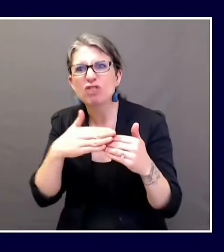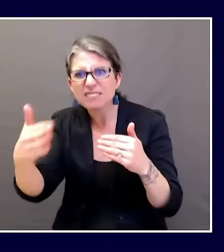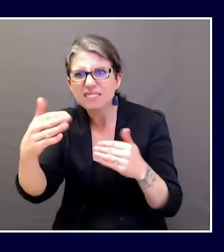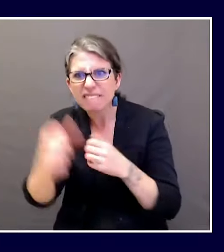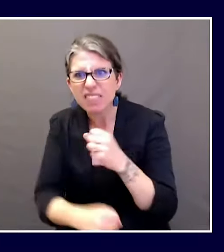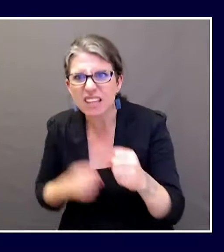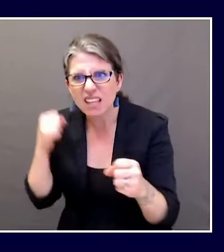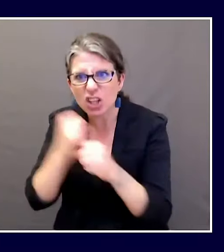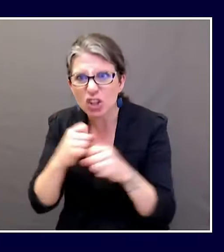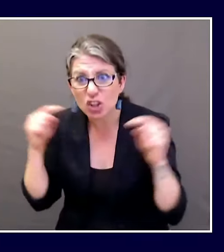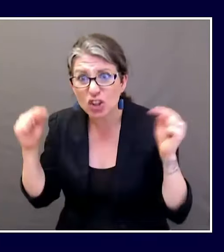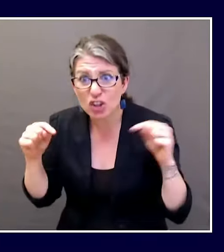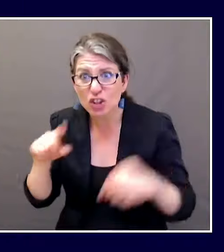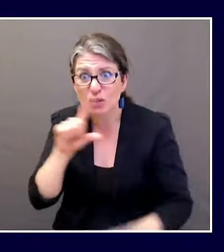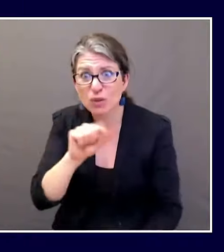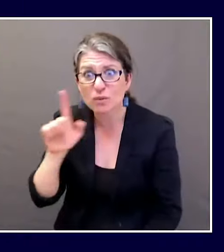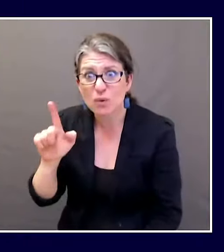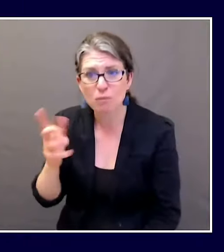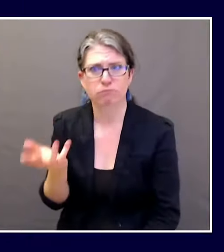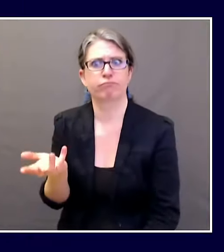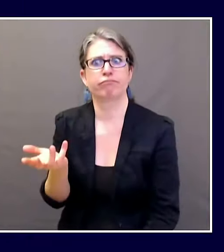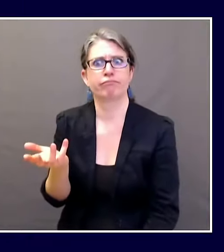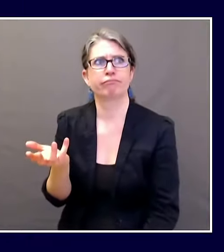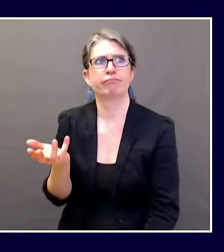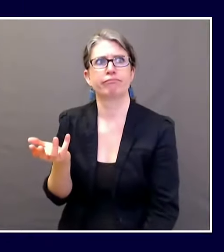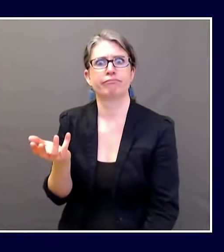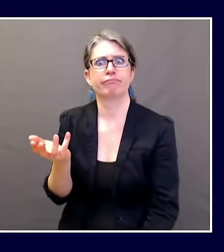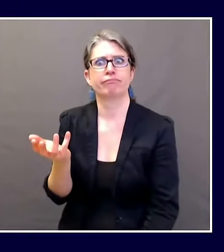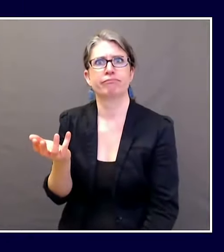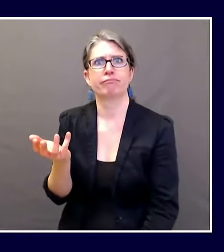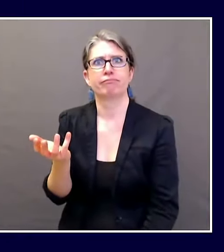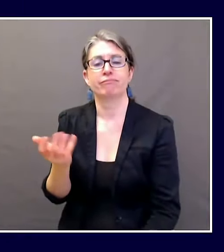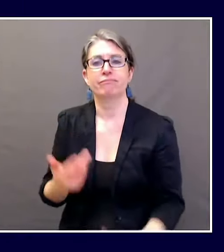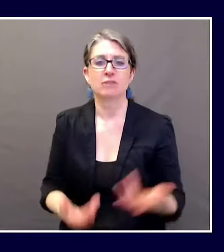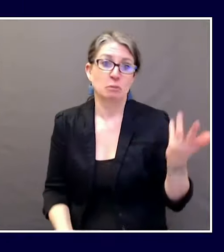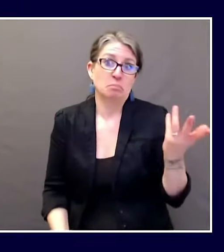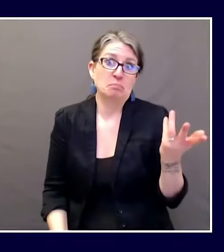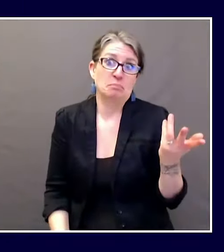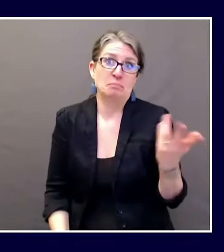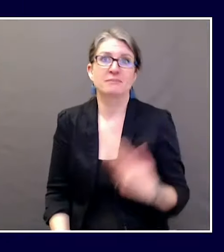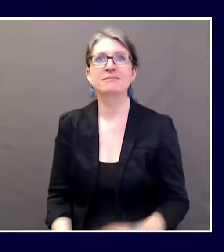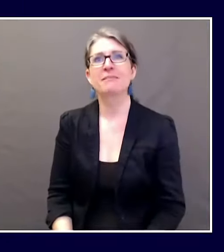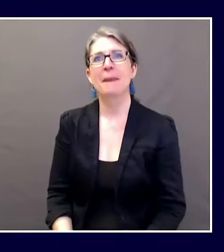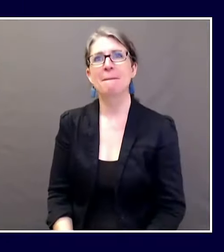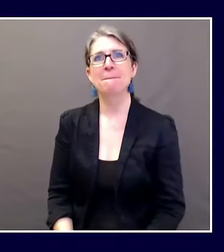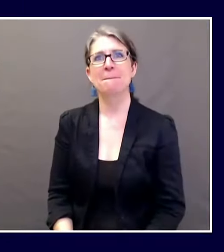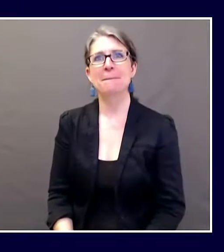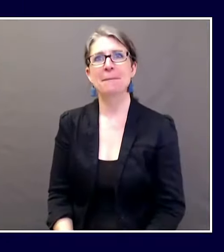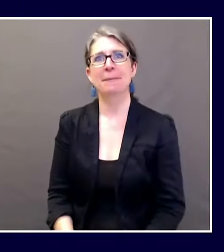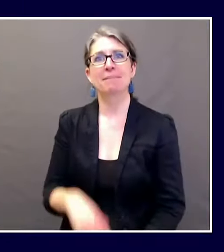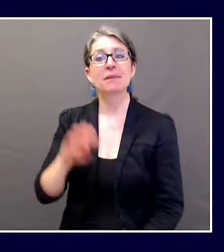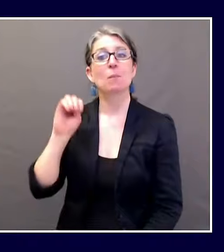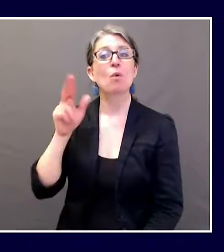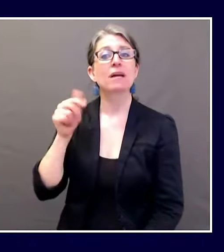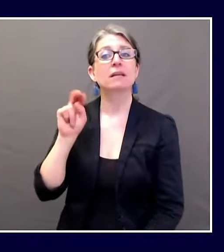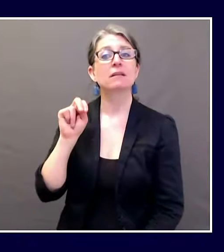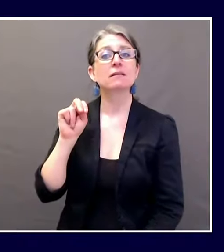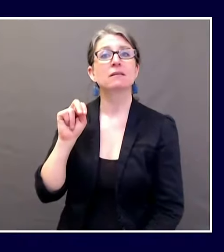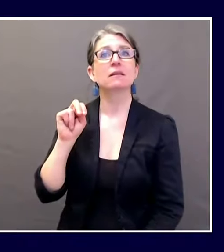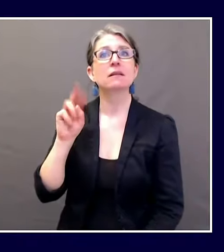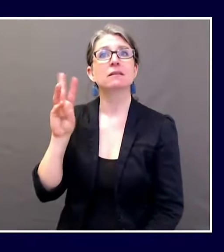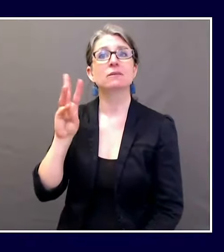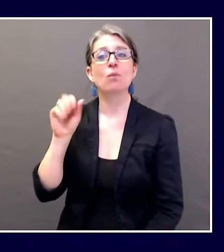I'm here. I wasn't expecting to go so quickly, but thank you, Dr. Shah. So my first question, can you talk